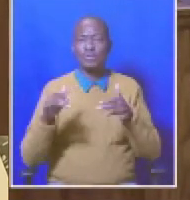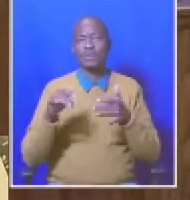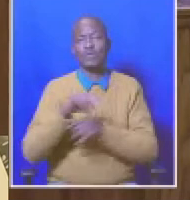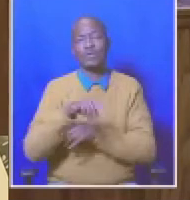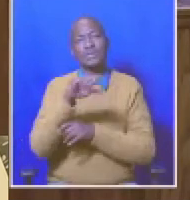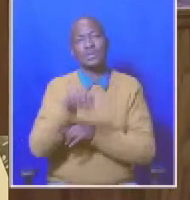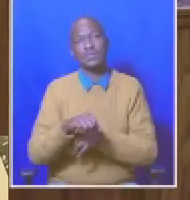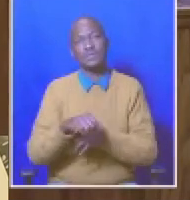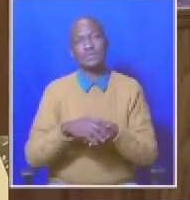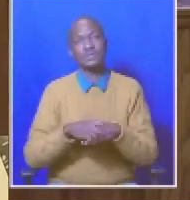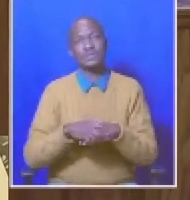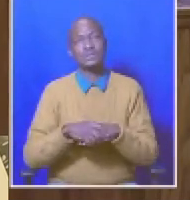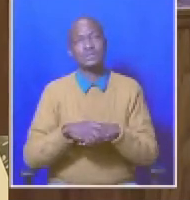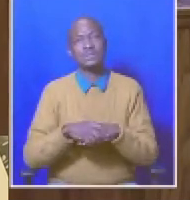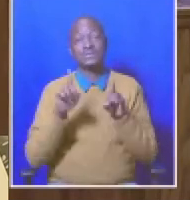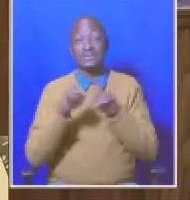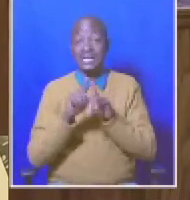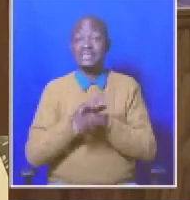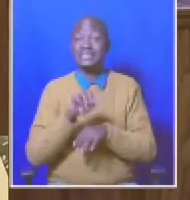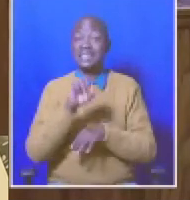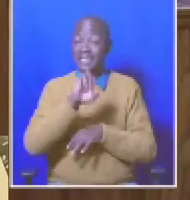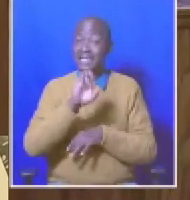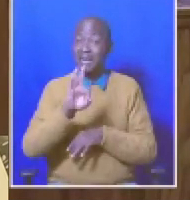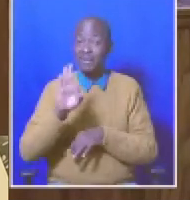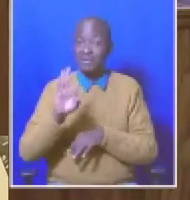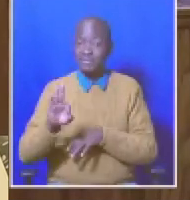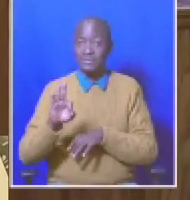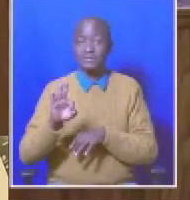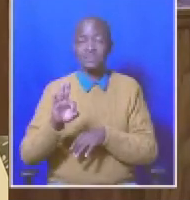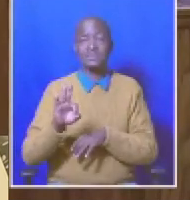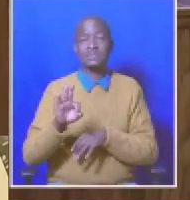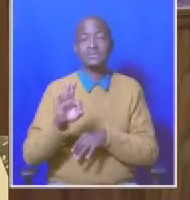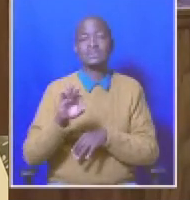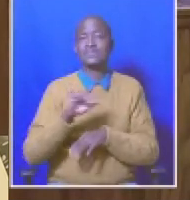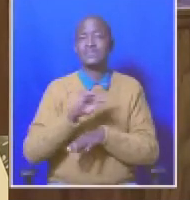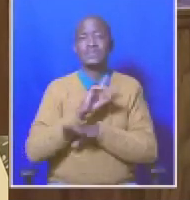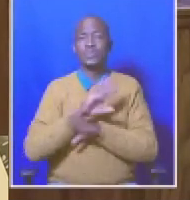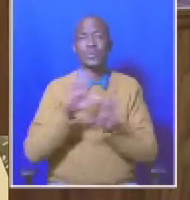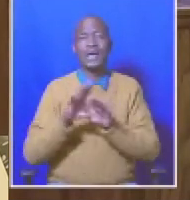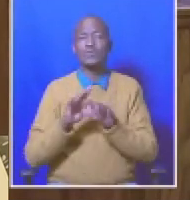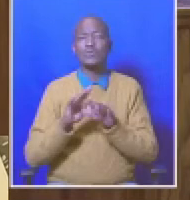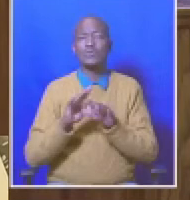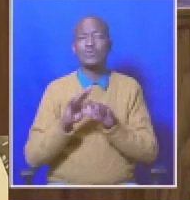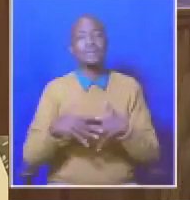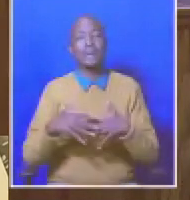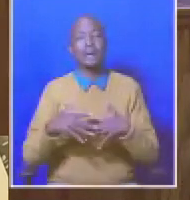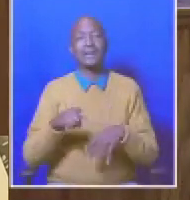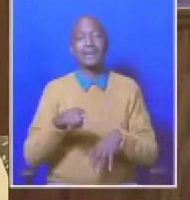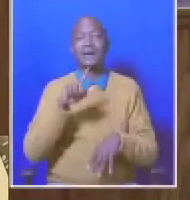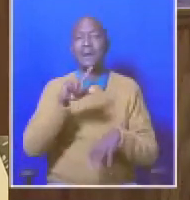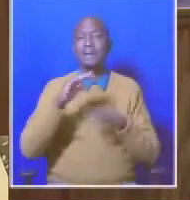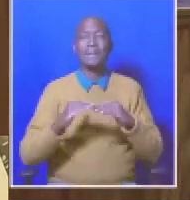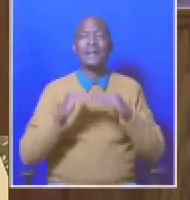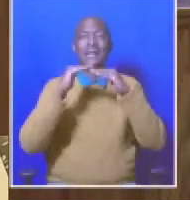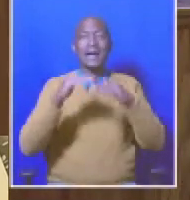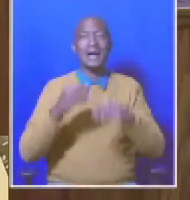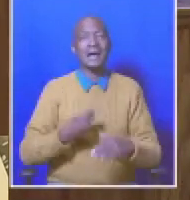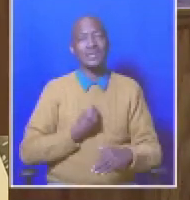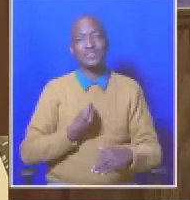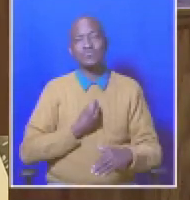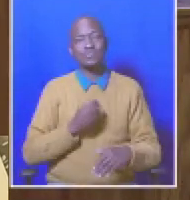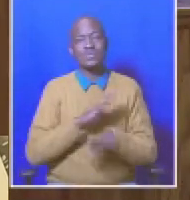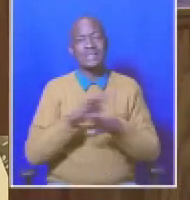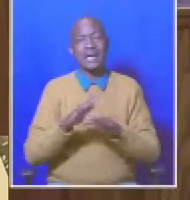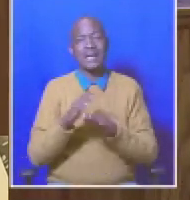Africa. As the EFF, we are therefore not surprised by the high youth unemployment